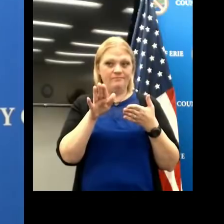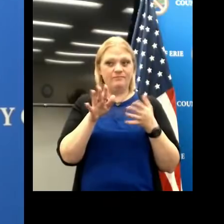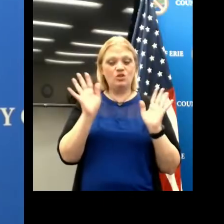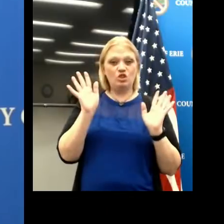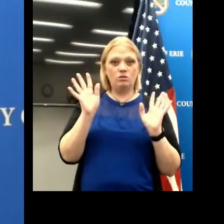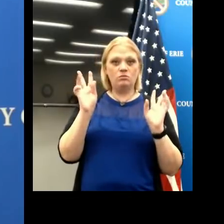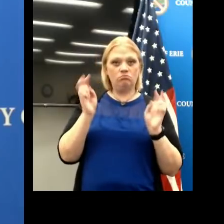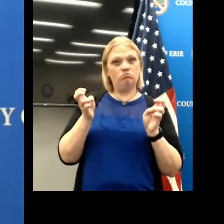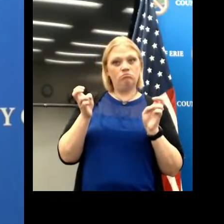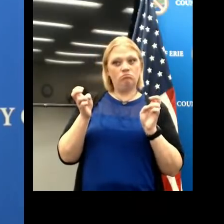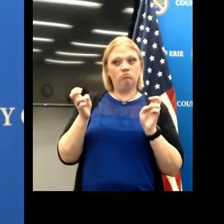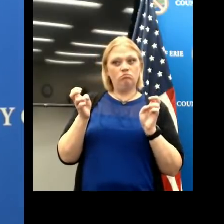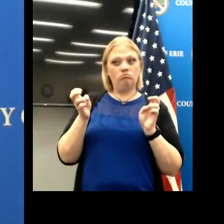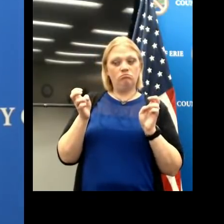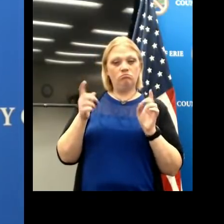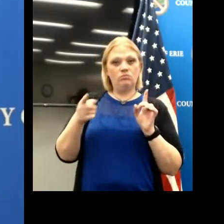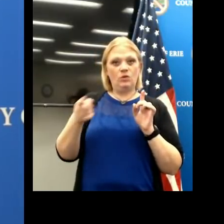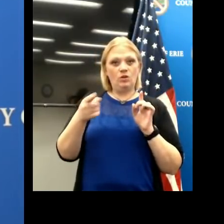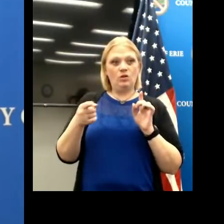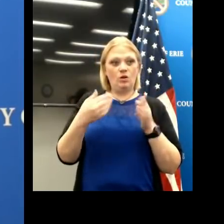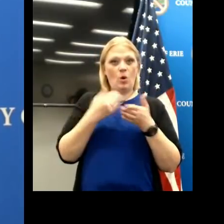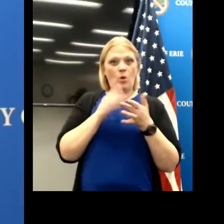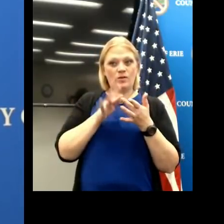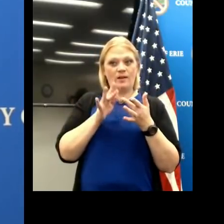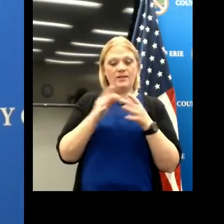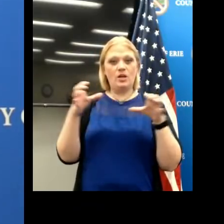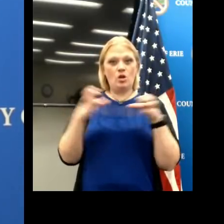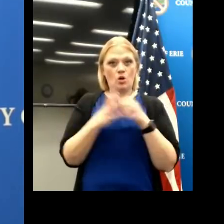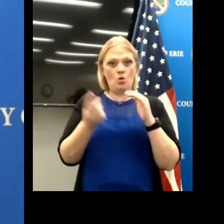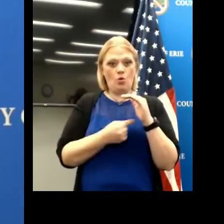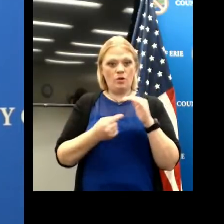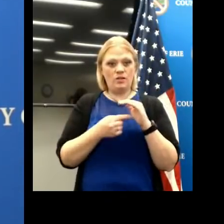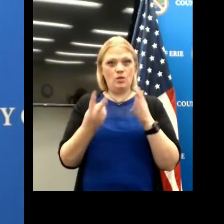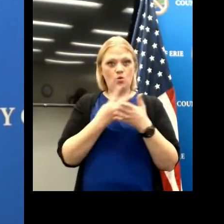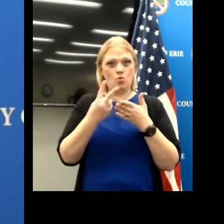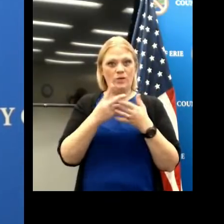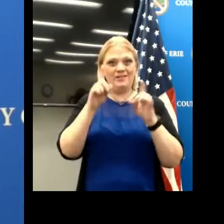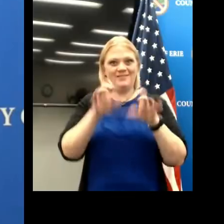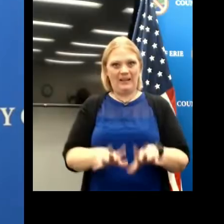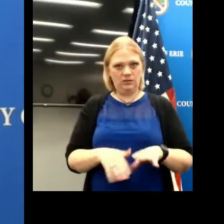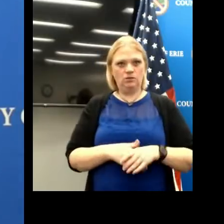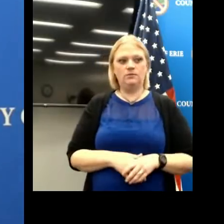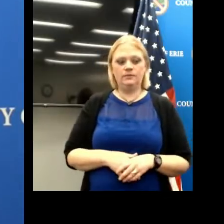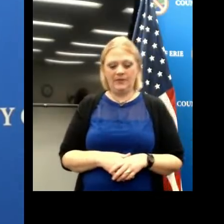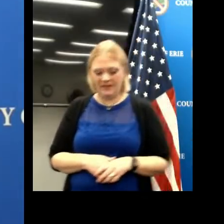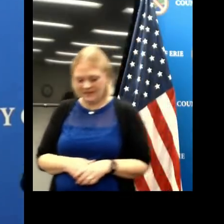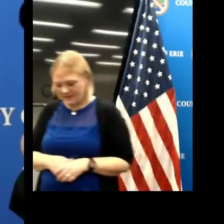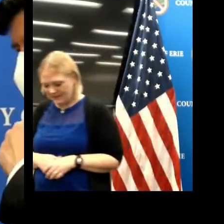contact and put them in quarantine for 2 weeks, and then get them tested.